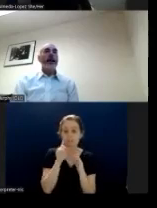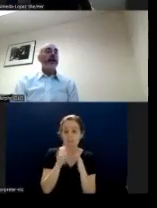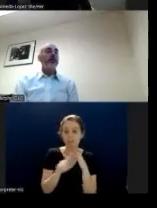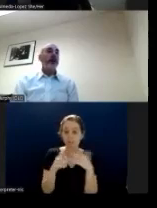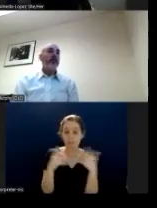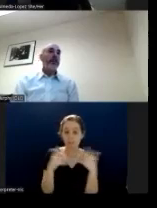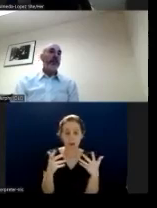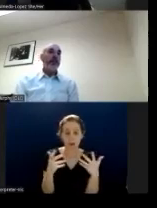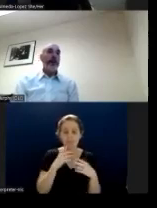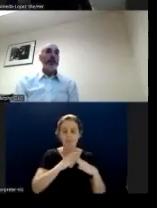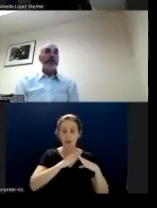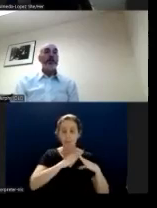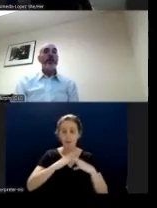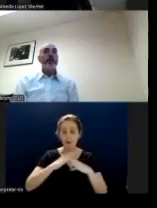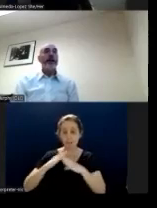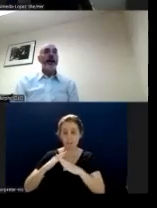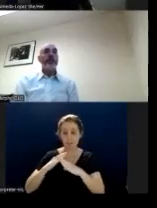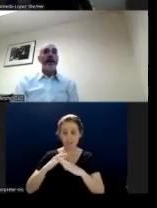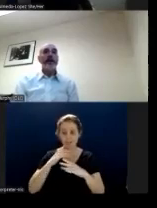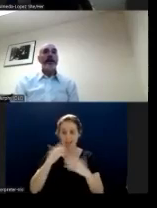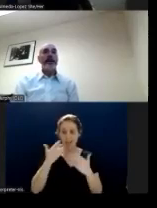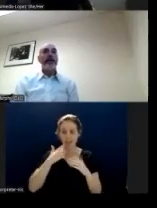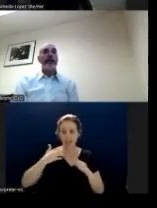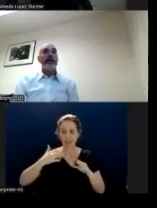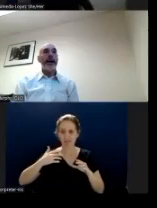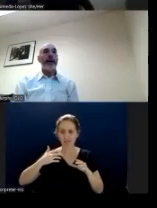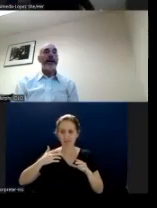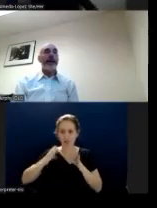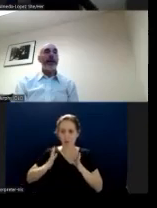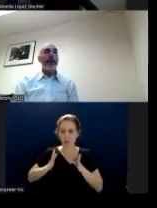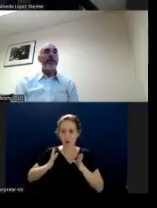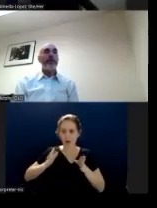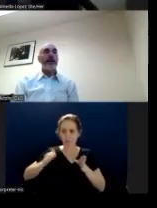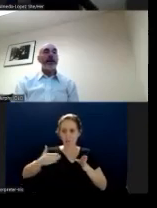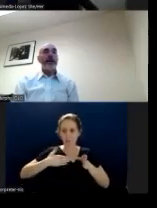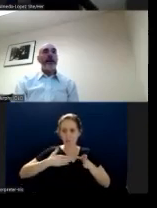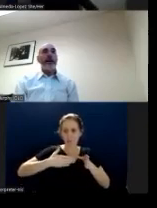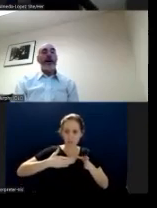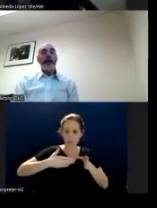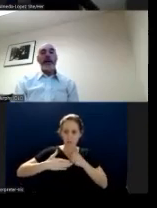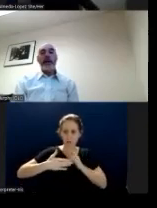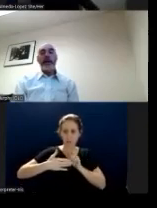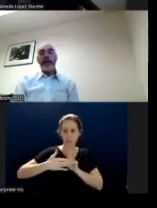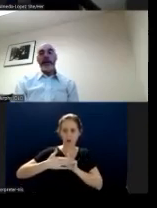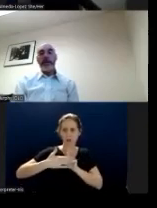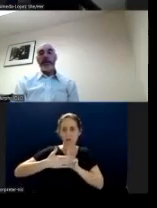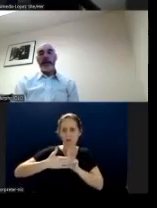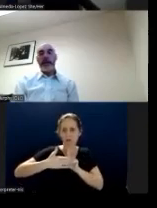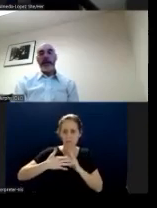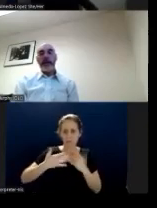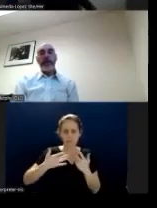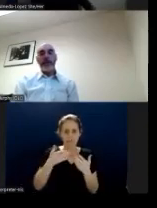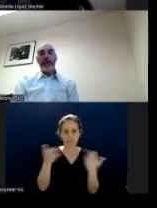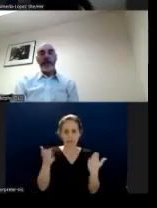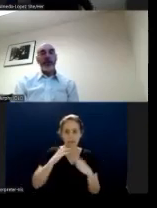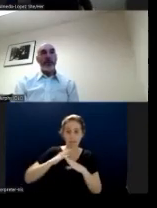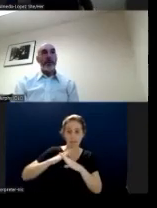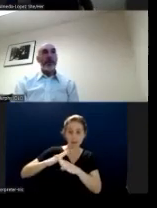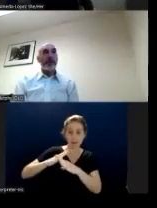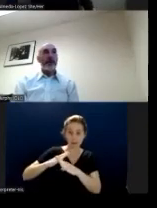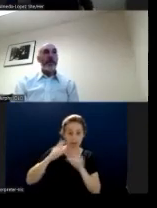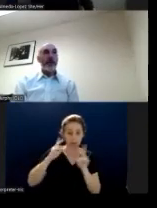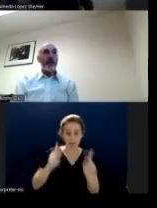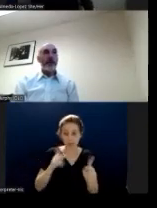are any obstructions, right? Protruding objects, things like that. Things that would either be a barrier for a person